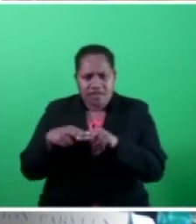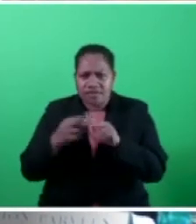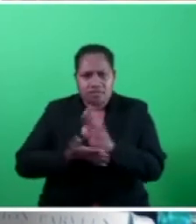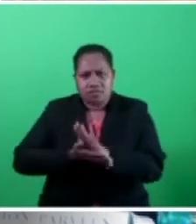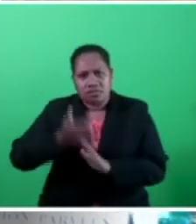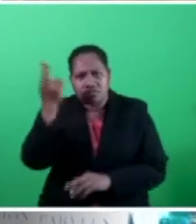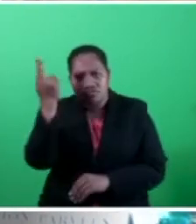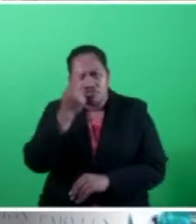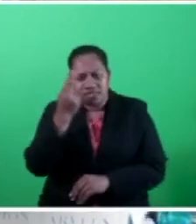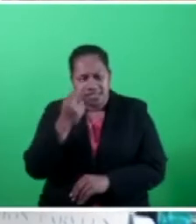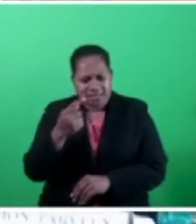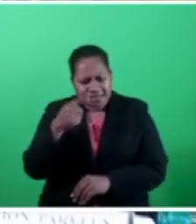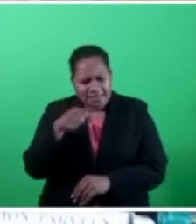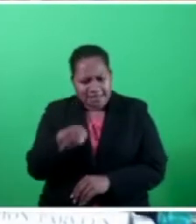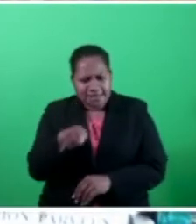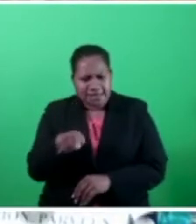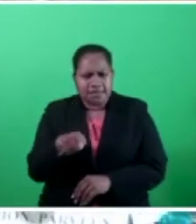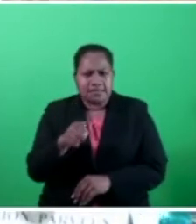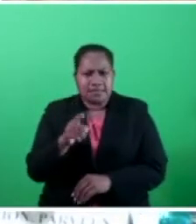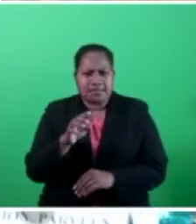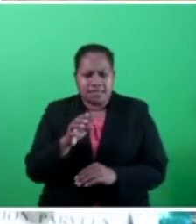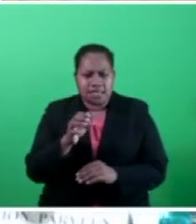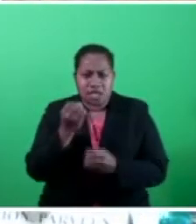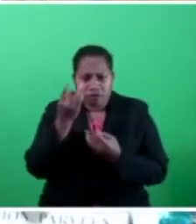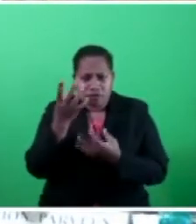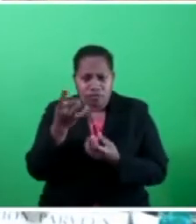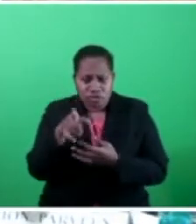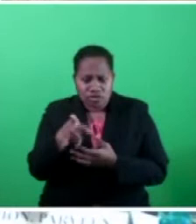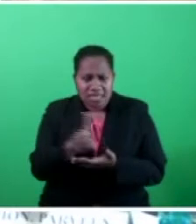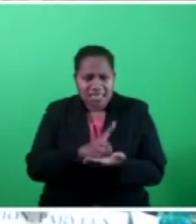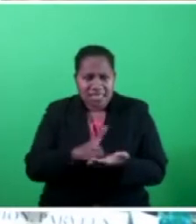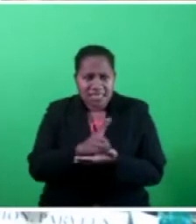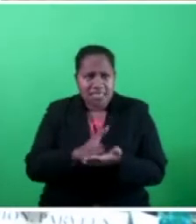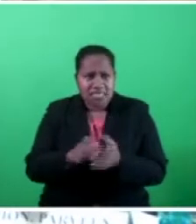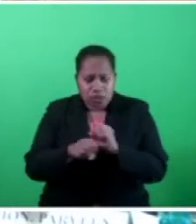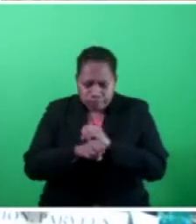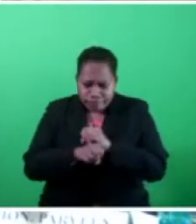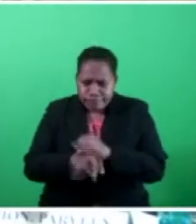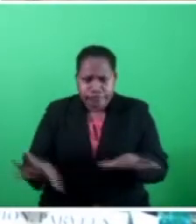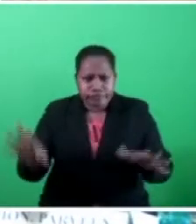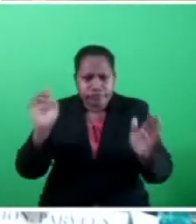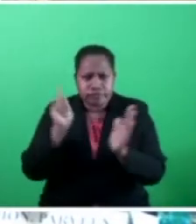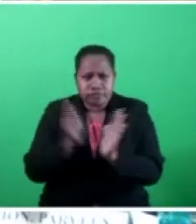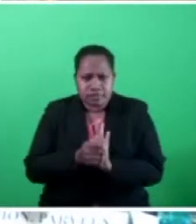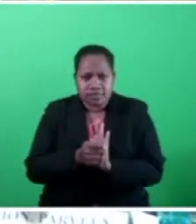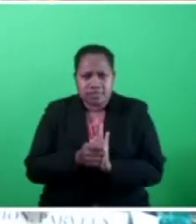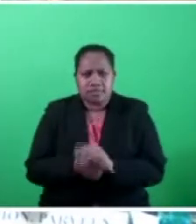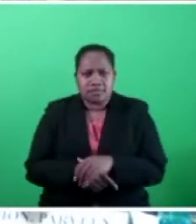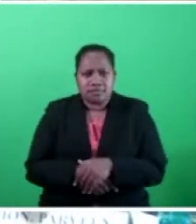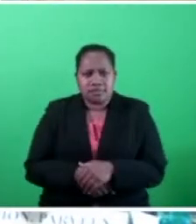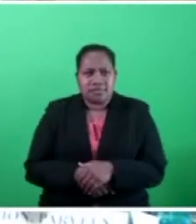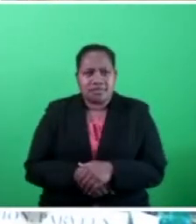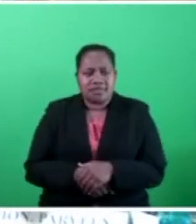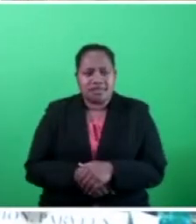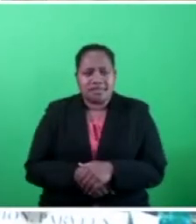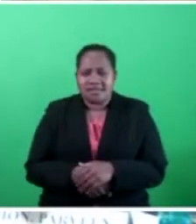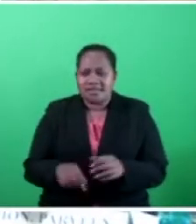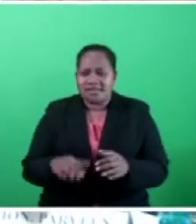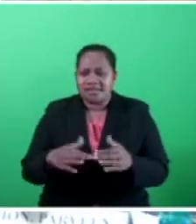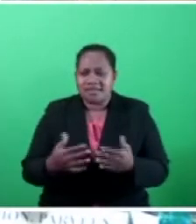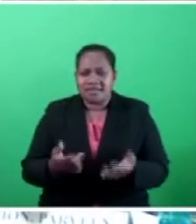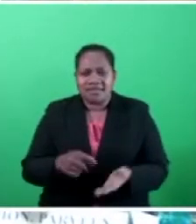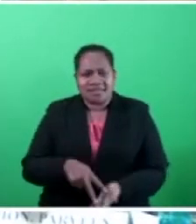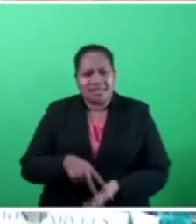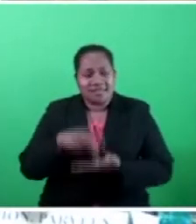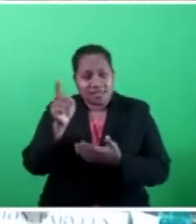the misinformation about this disease is spreading even more quickly than COVID-19 itself. So I rise today in hopes of